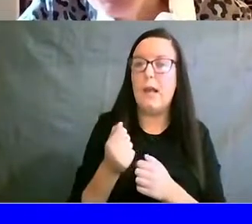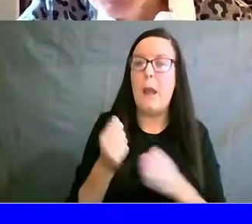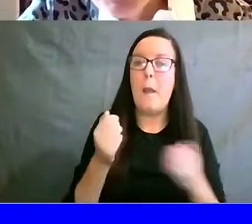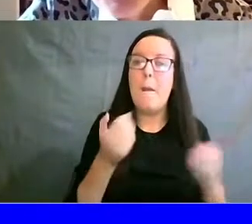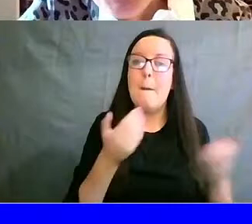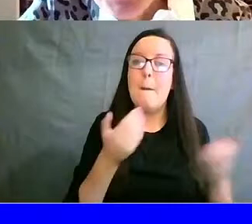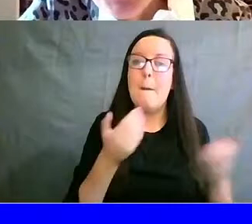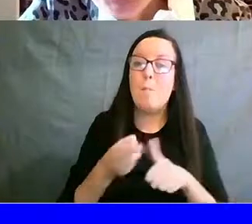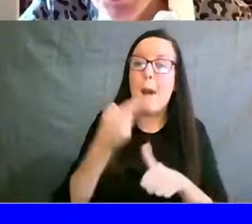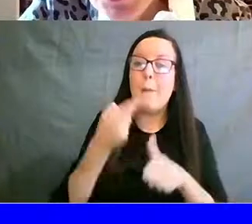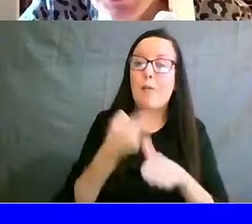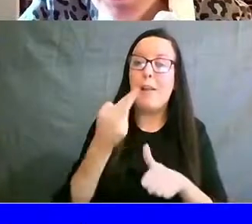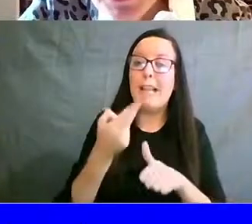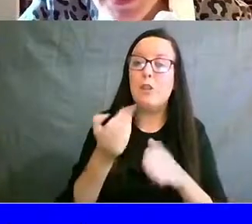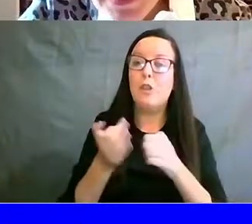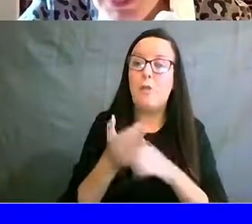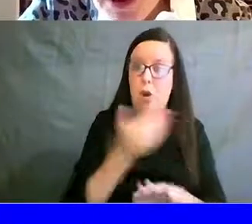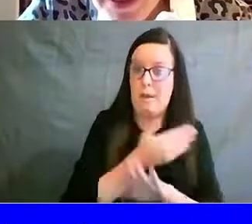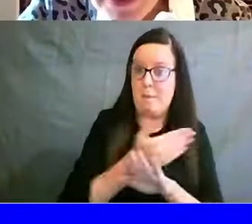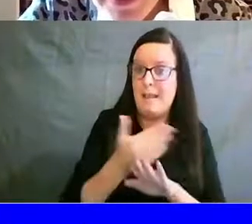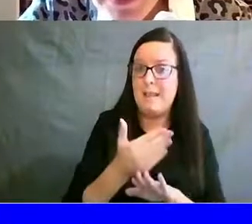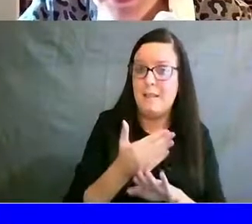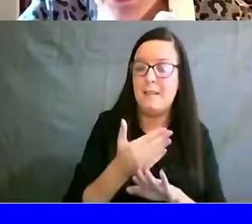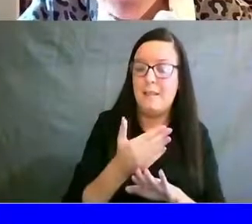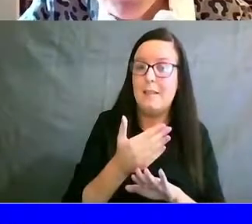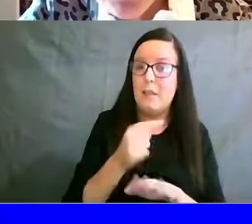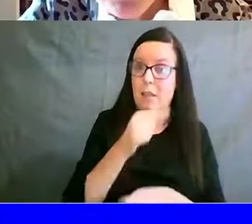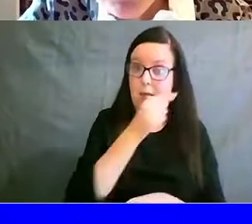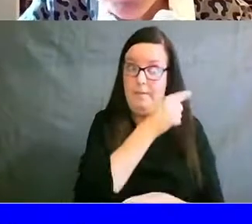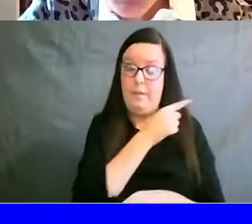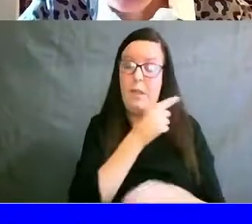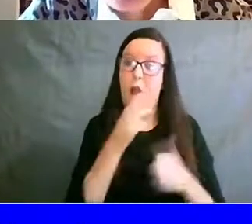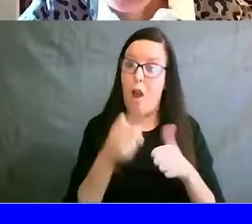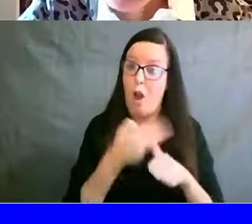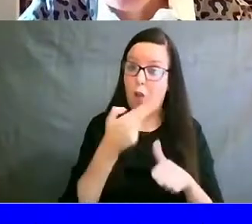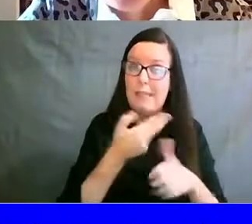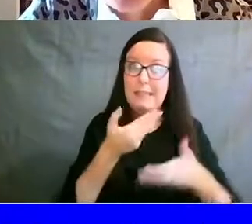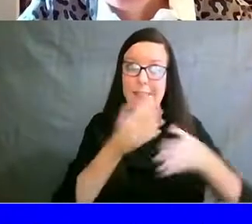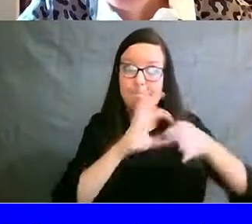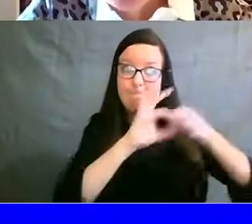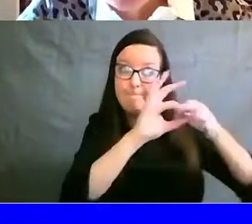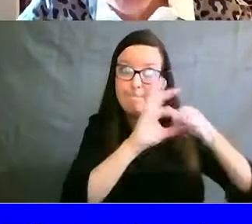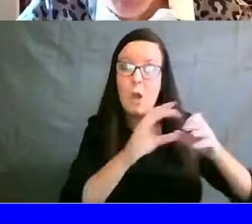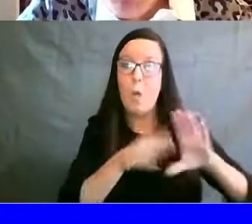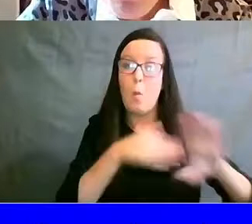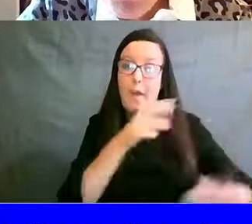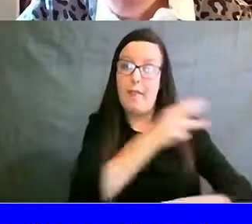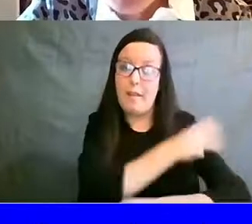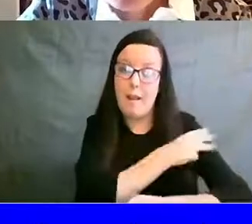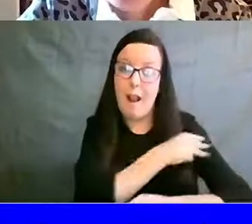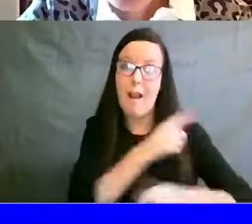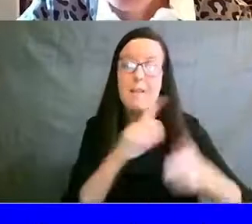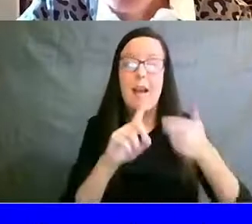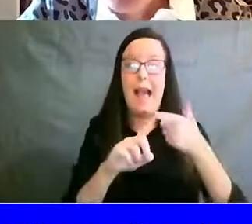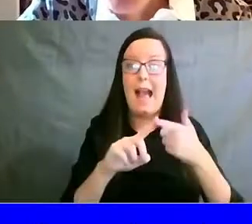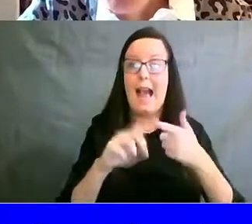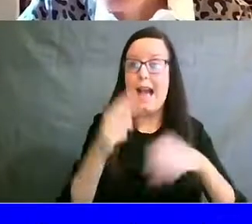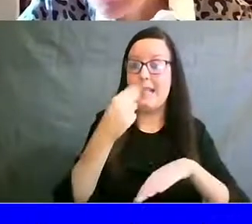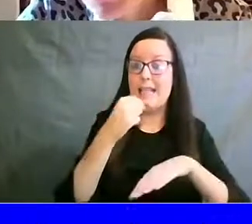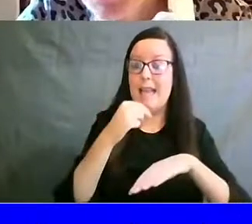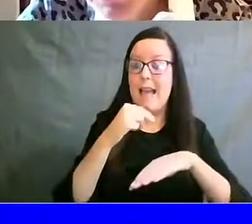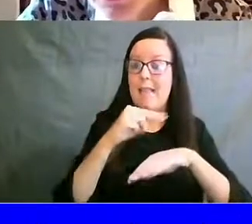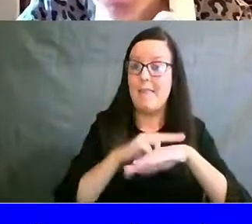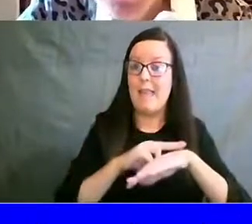commencement. The Decision Support Service has been already liaising with the Garda National Protective Services Bureau about where